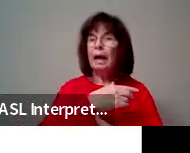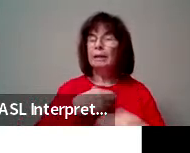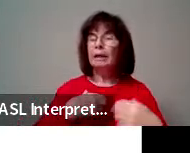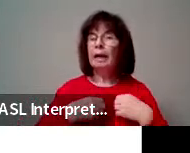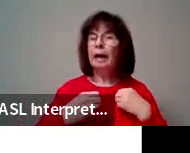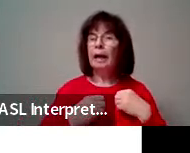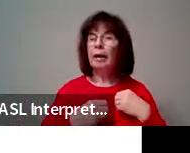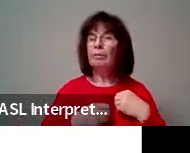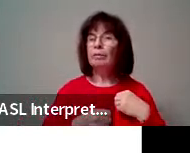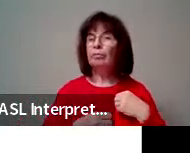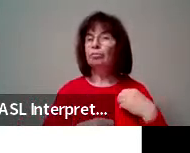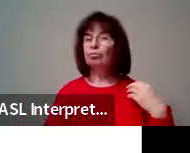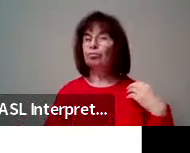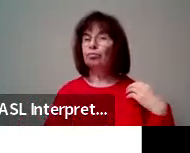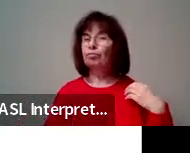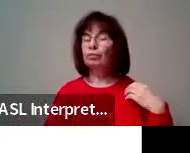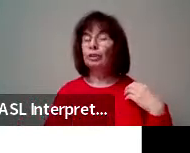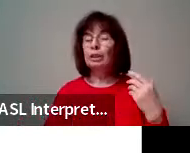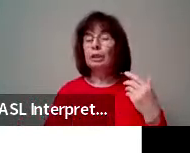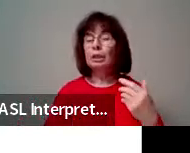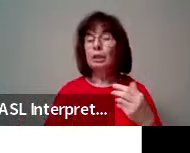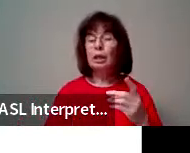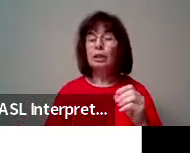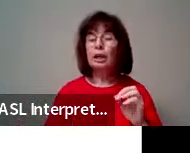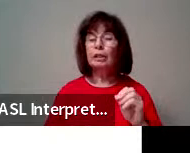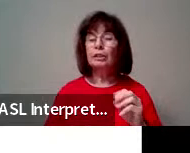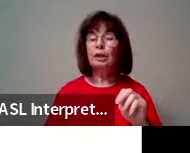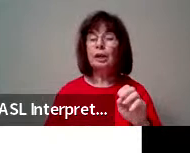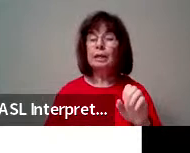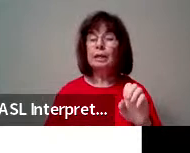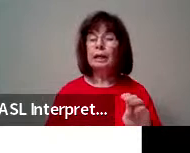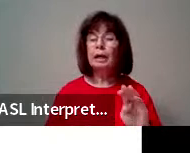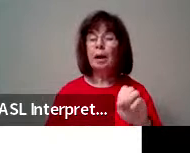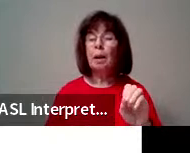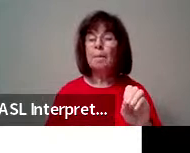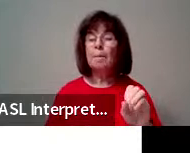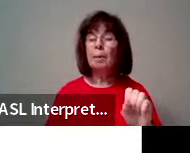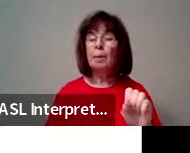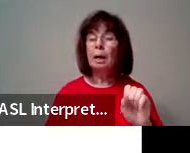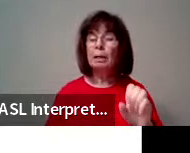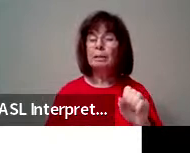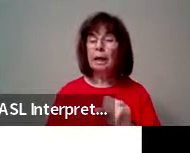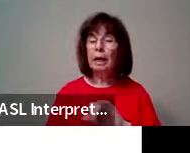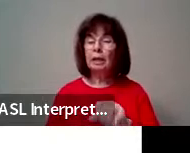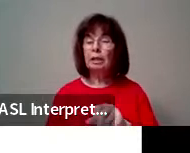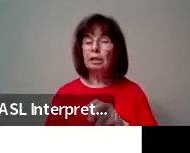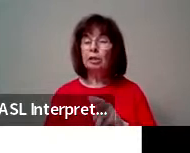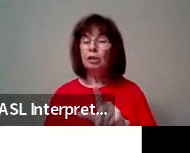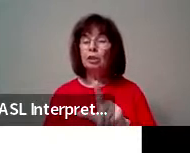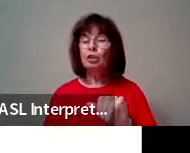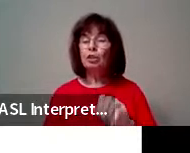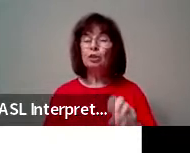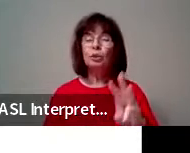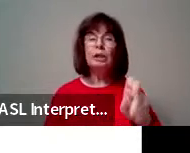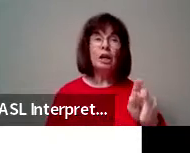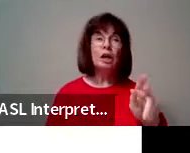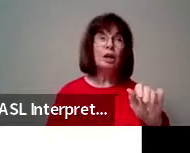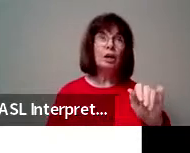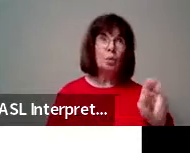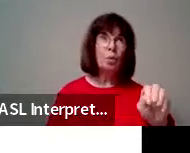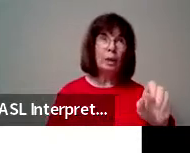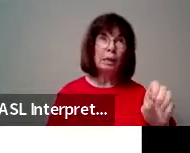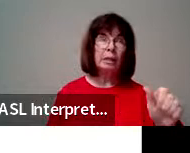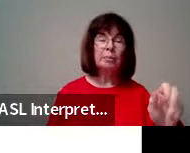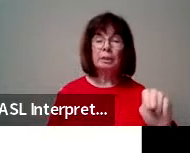Nick Moss, and Julie Williamson, the Deputy Division Director for our COVID Division, to provide